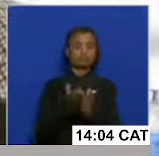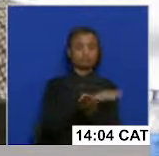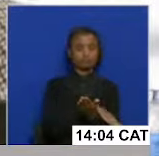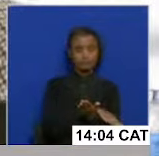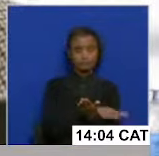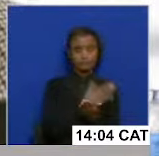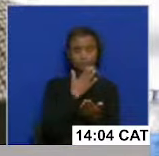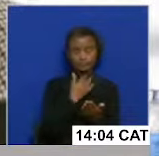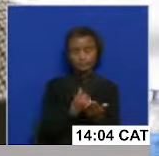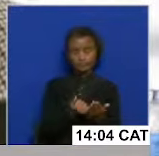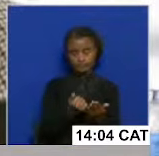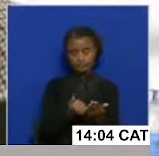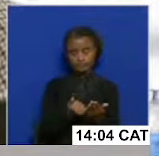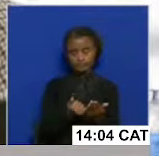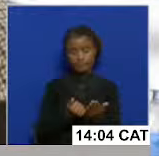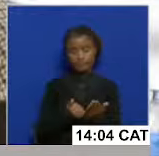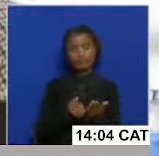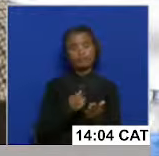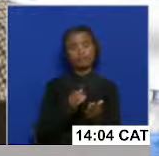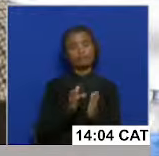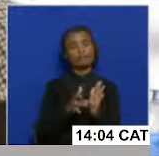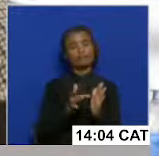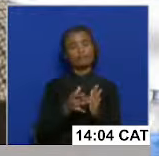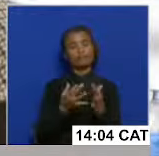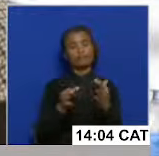to page 11,